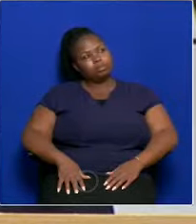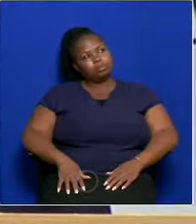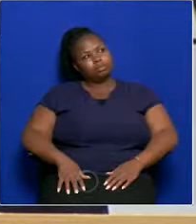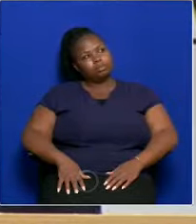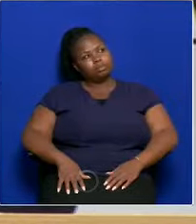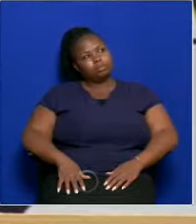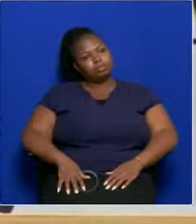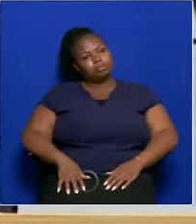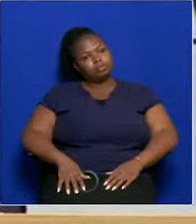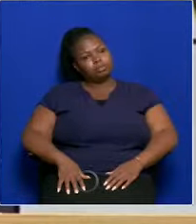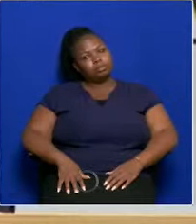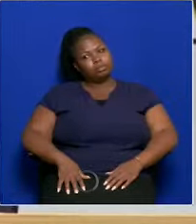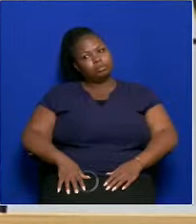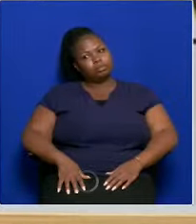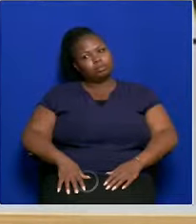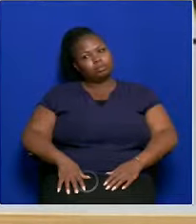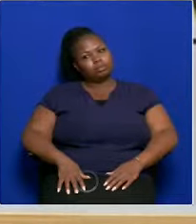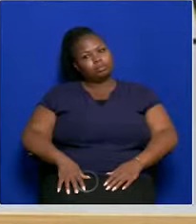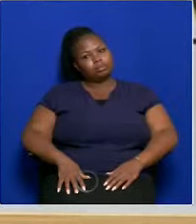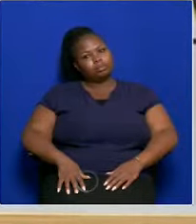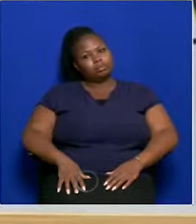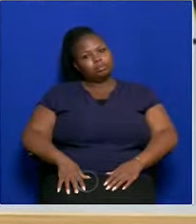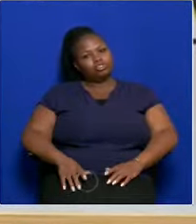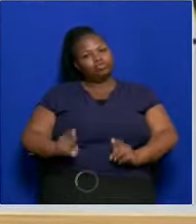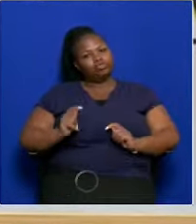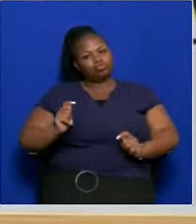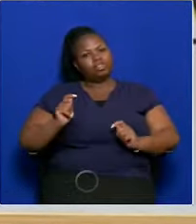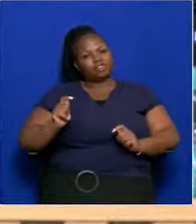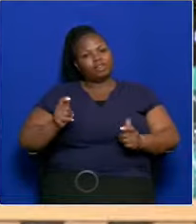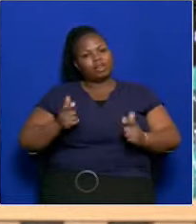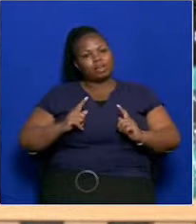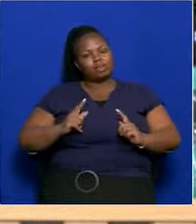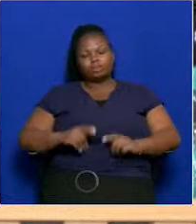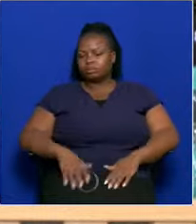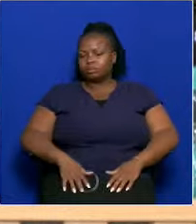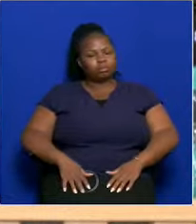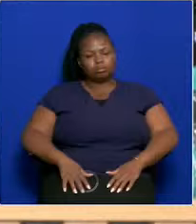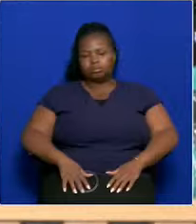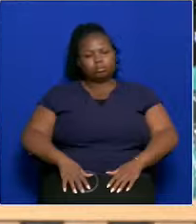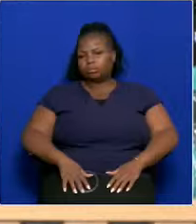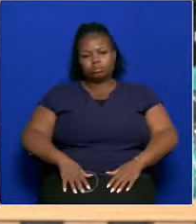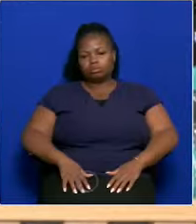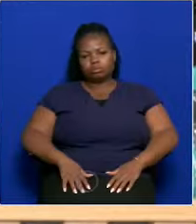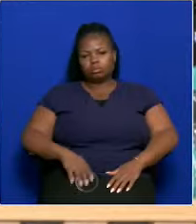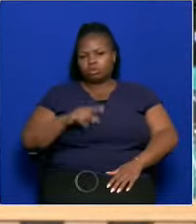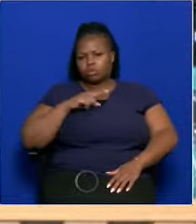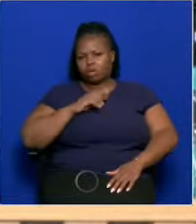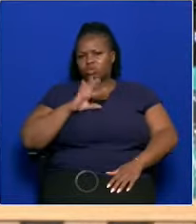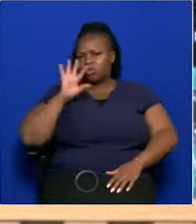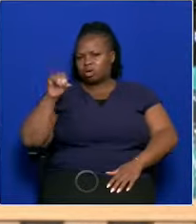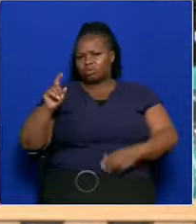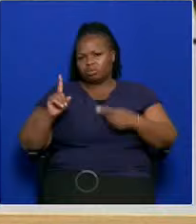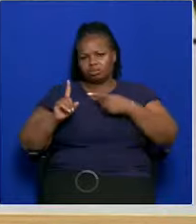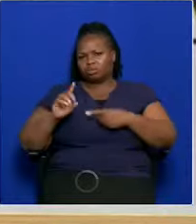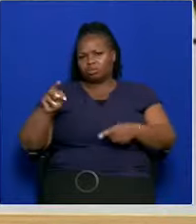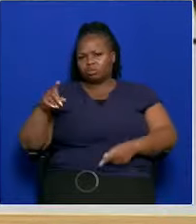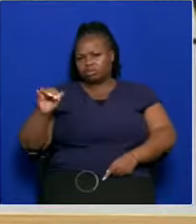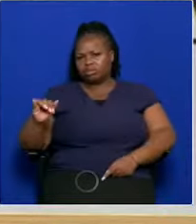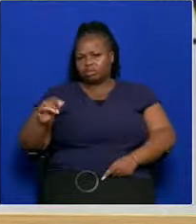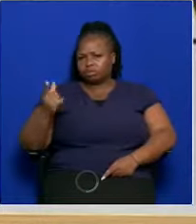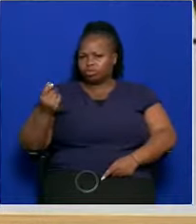subsistence and travel allowance. No. I mean the request to Sergeant Nkosi. Yeah.